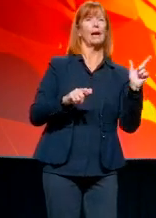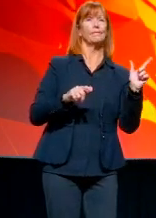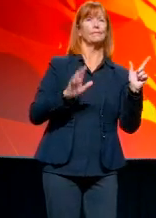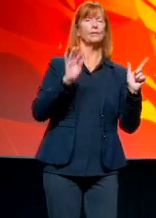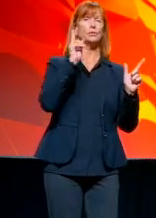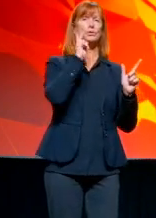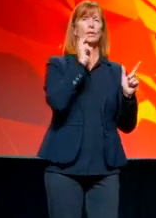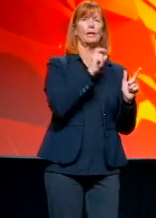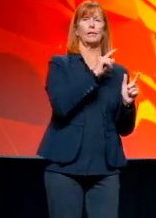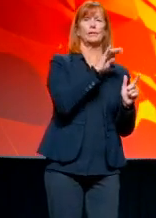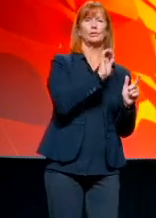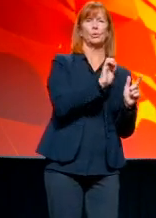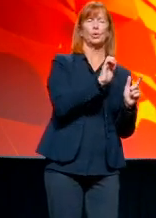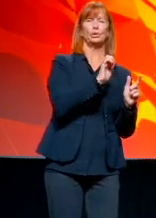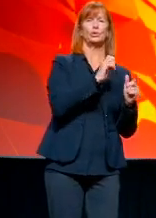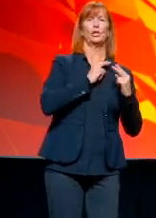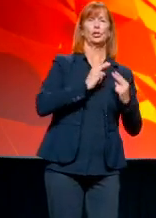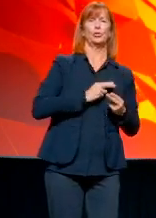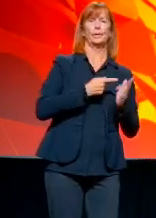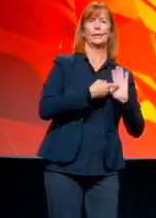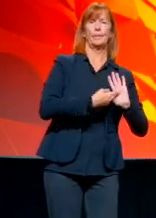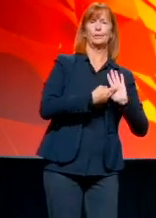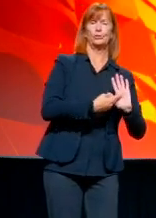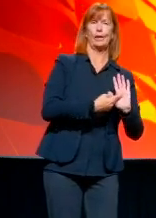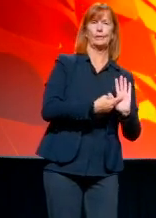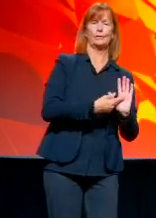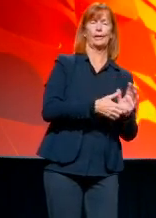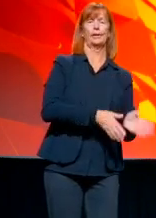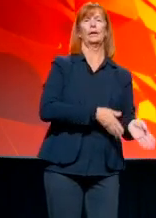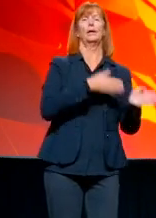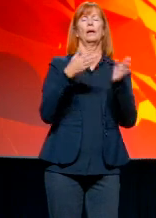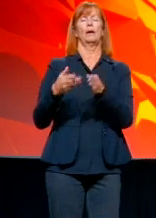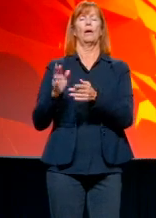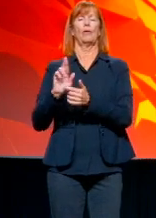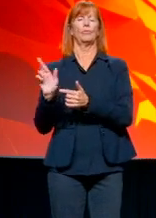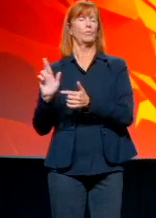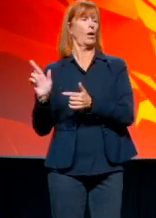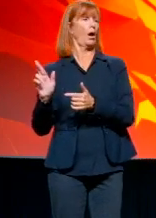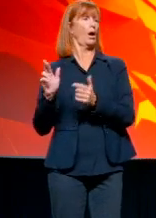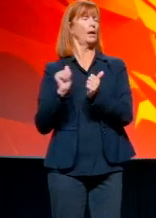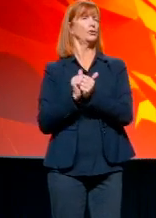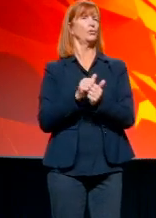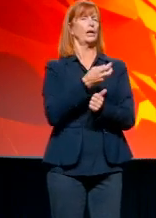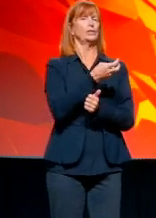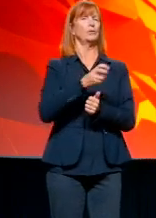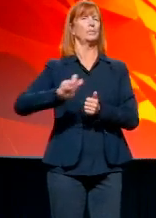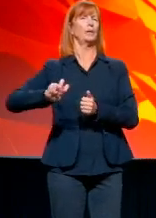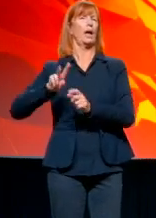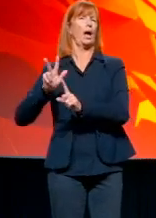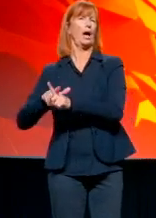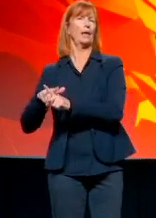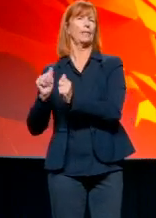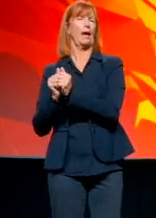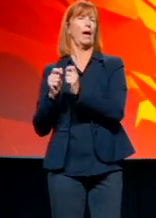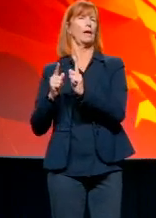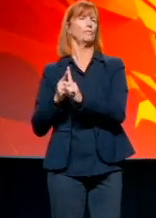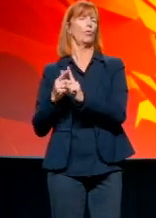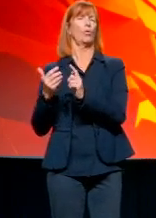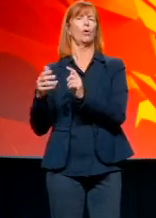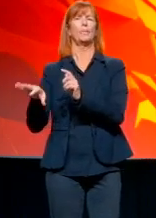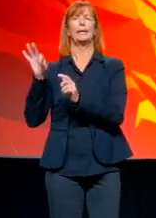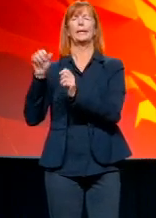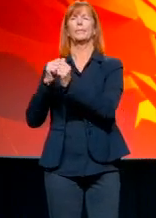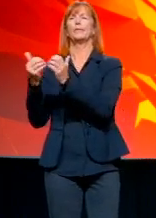source human demonstration from our data sets. On the right, you can kind of transform the trajectory to pick up the mark in a new